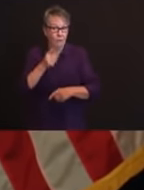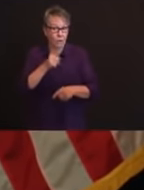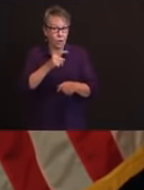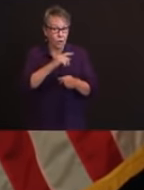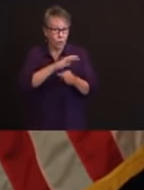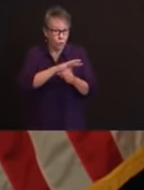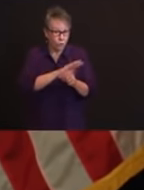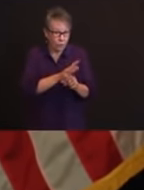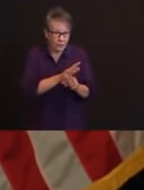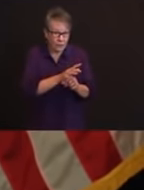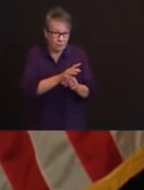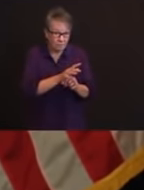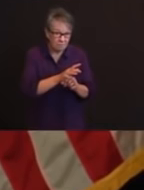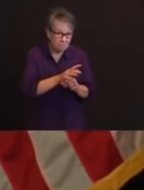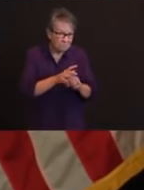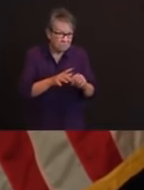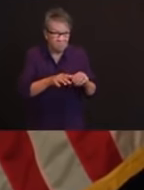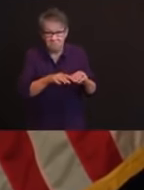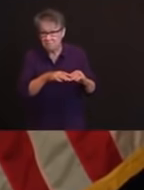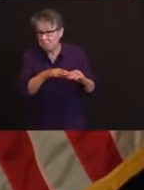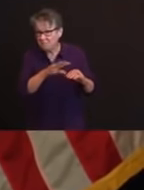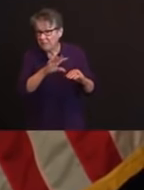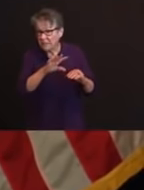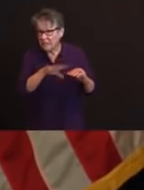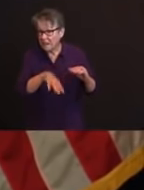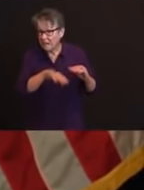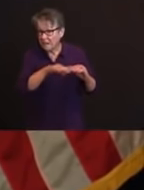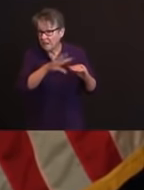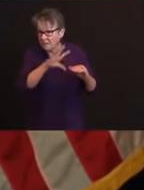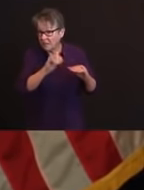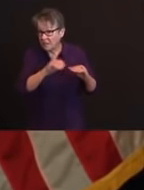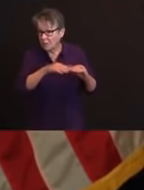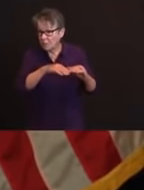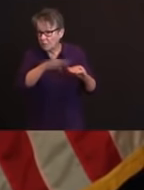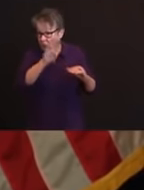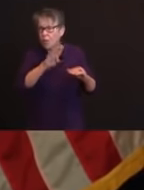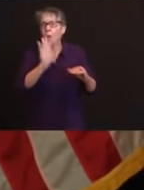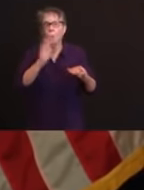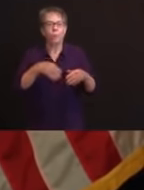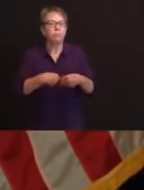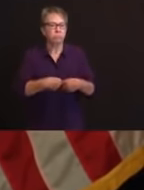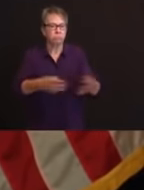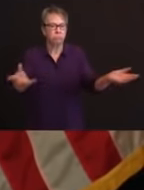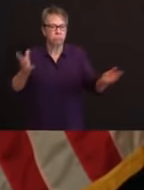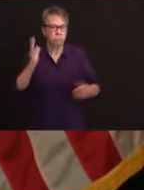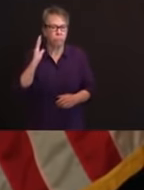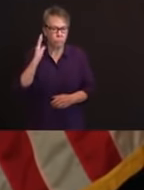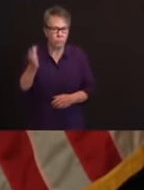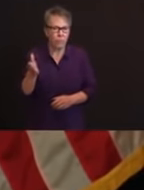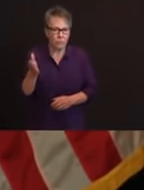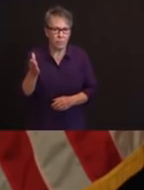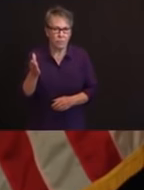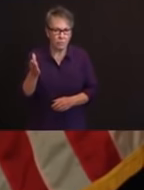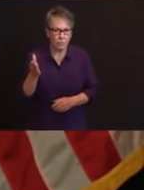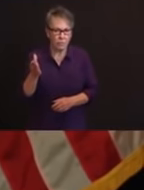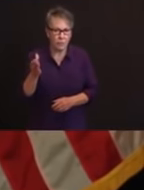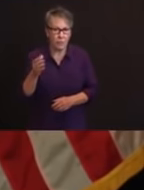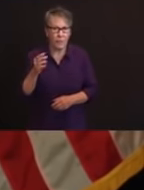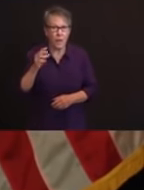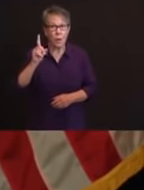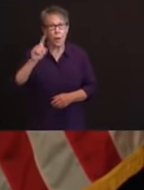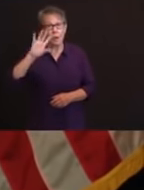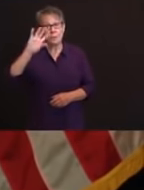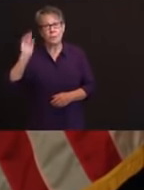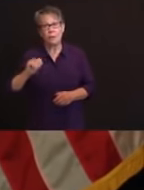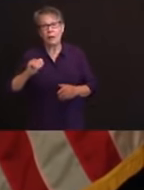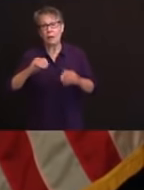Vaccines almost never are 100% effective. And as you mentioned, even with not 100% effective, they very commonly protect